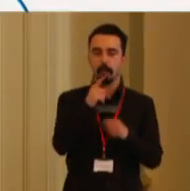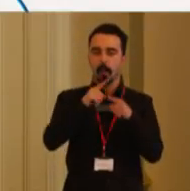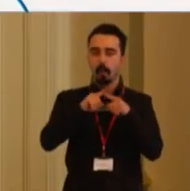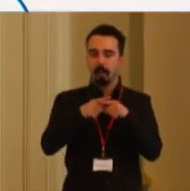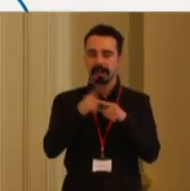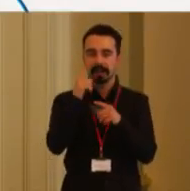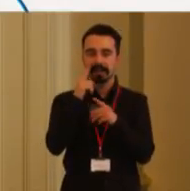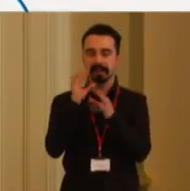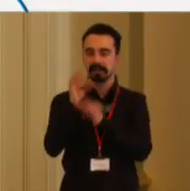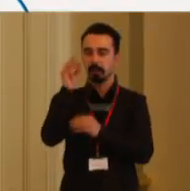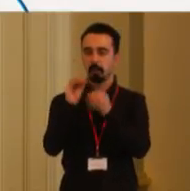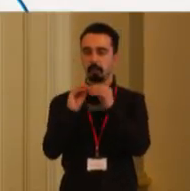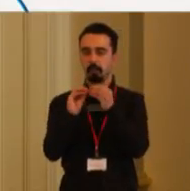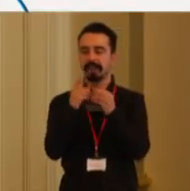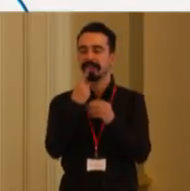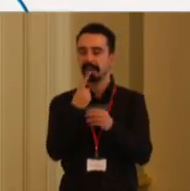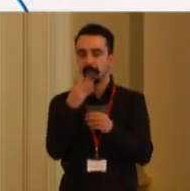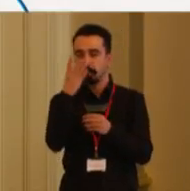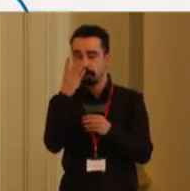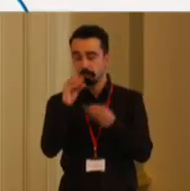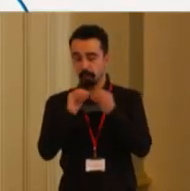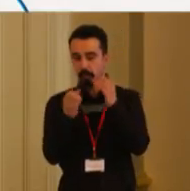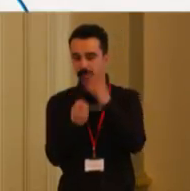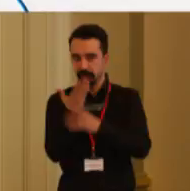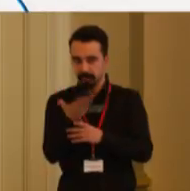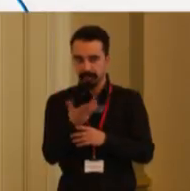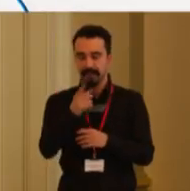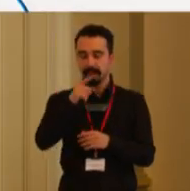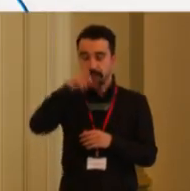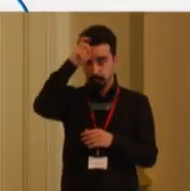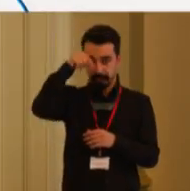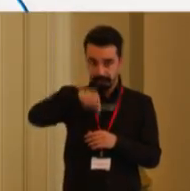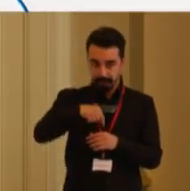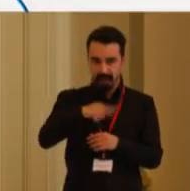English seems to be a common problem for all young people.